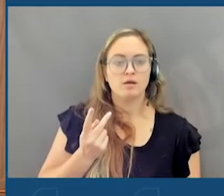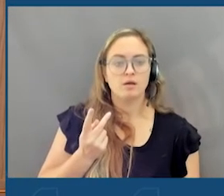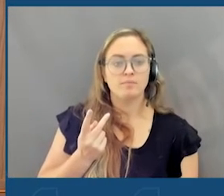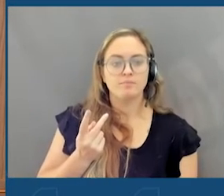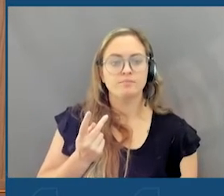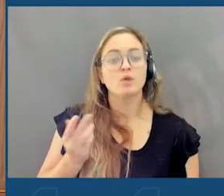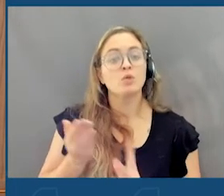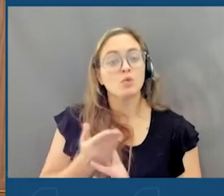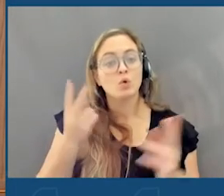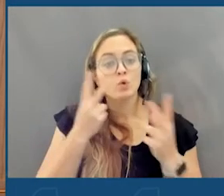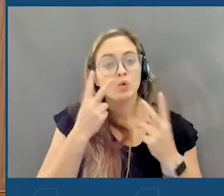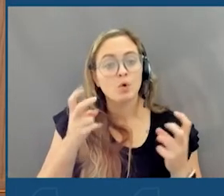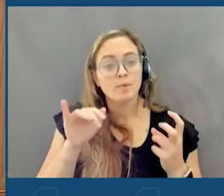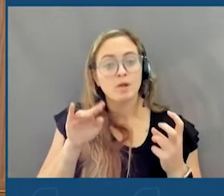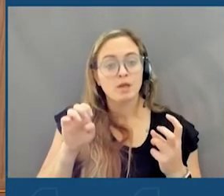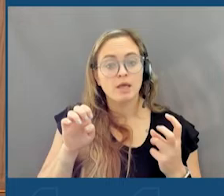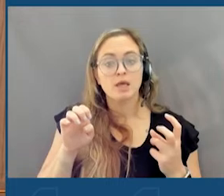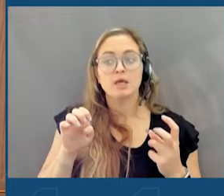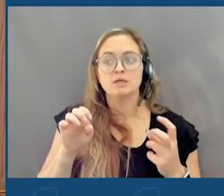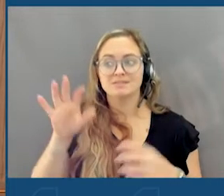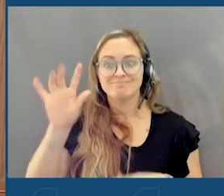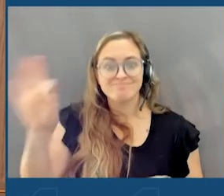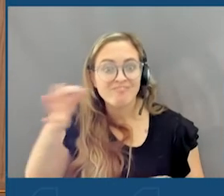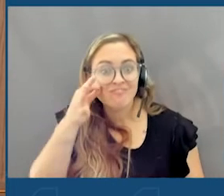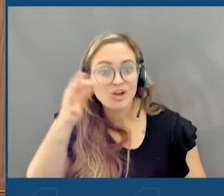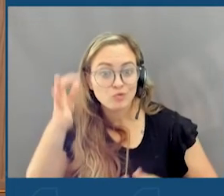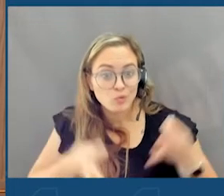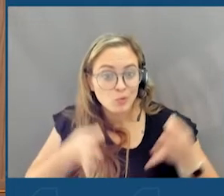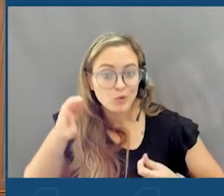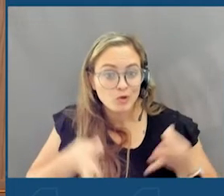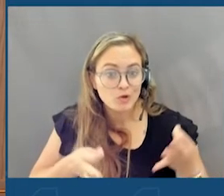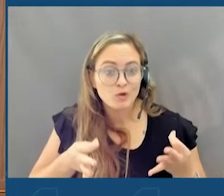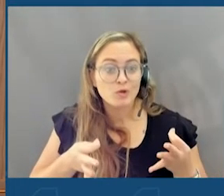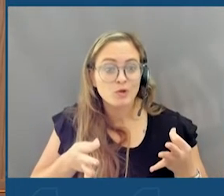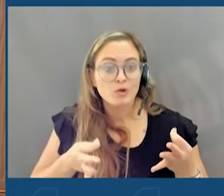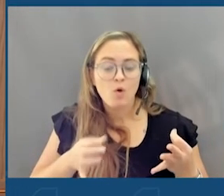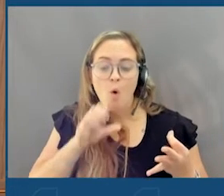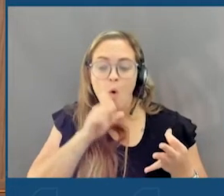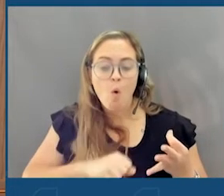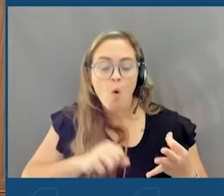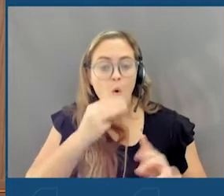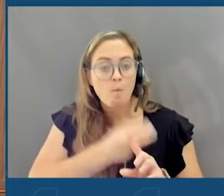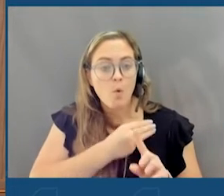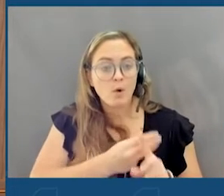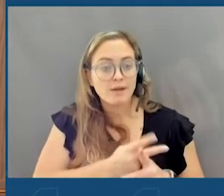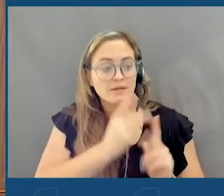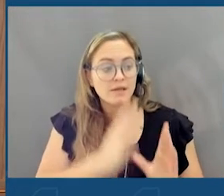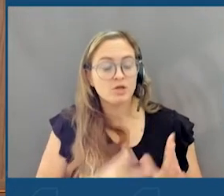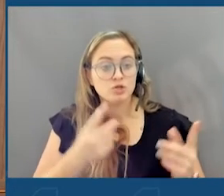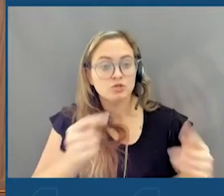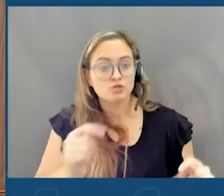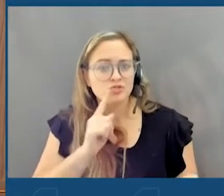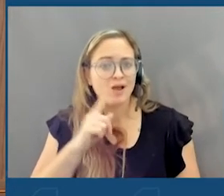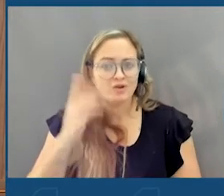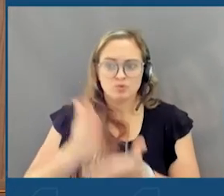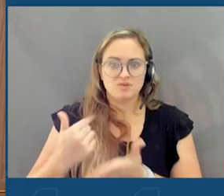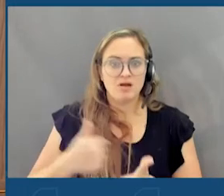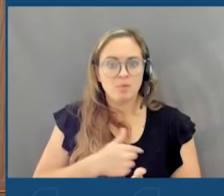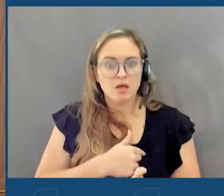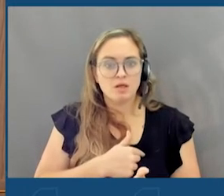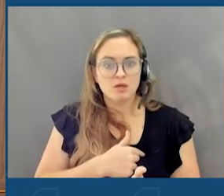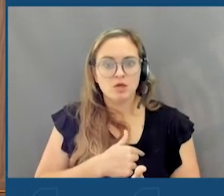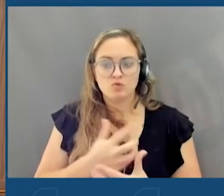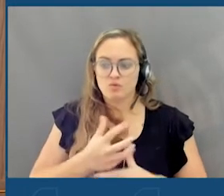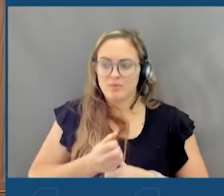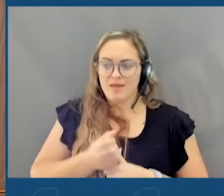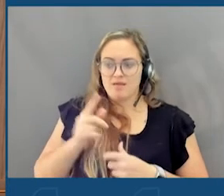criminal case in federal court. Our old mortgage lender actually tried to stop us from regaining